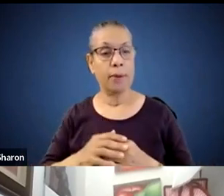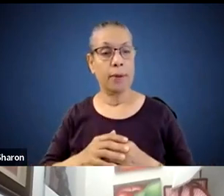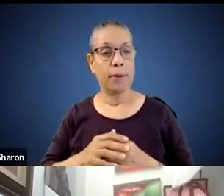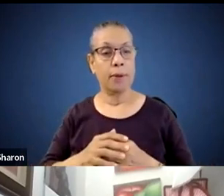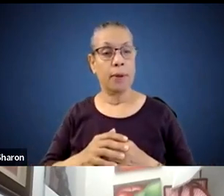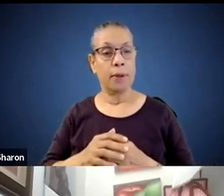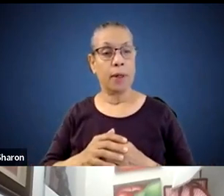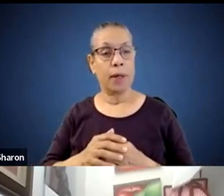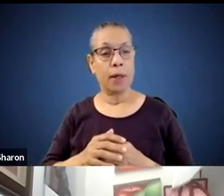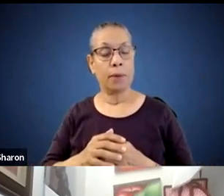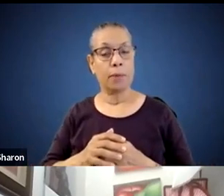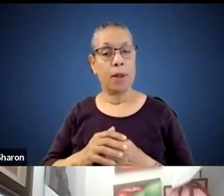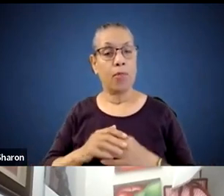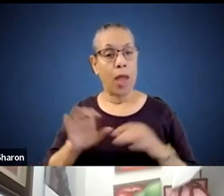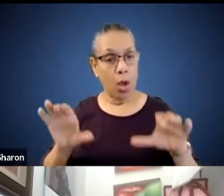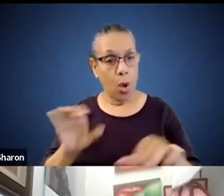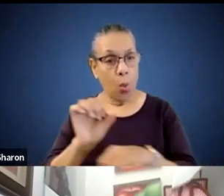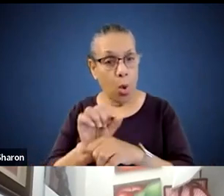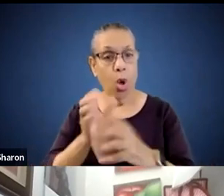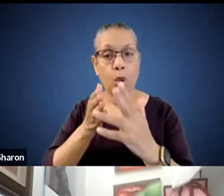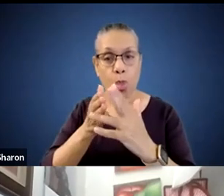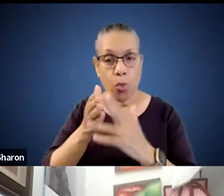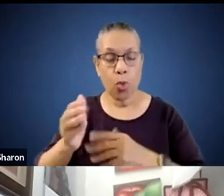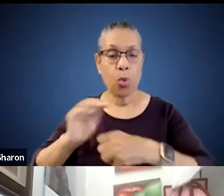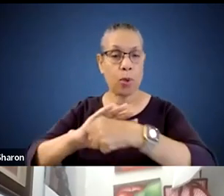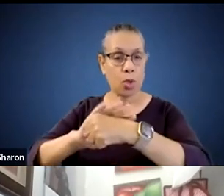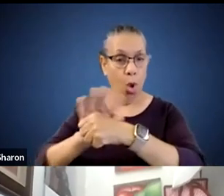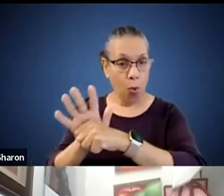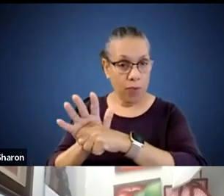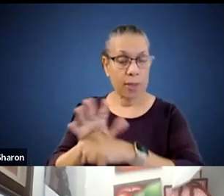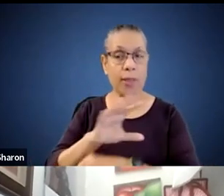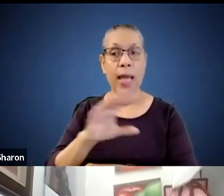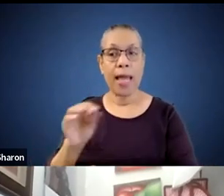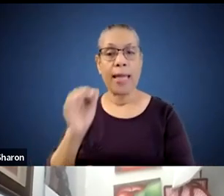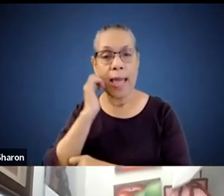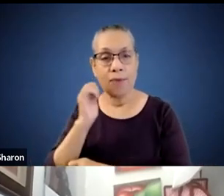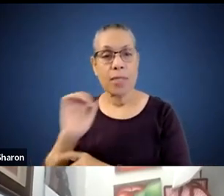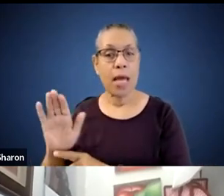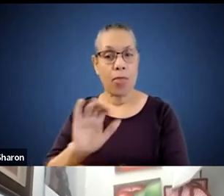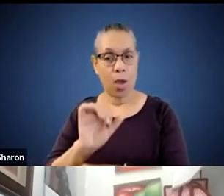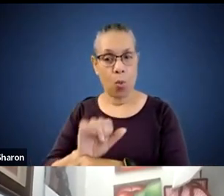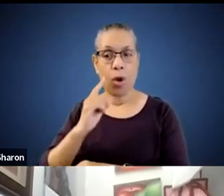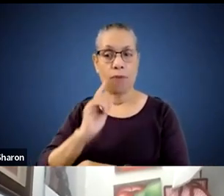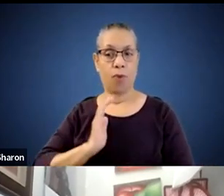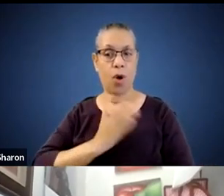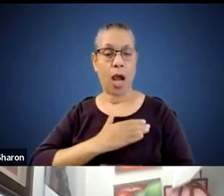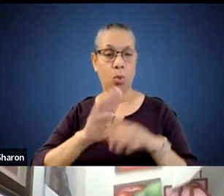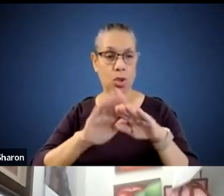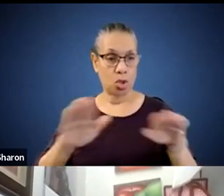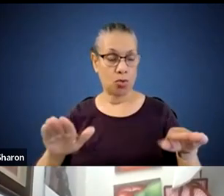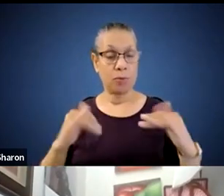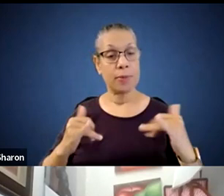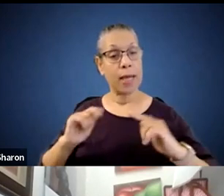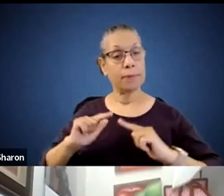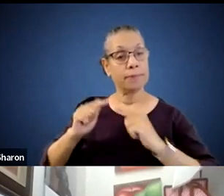the members work during the pandemic years and certainly in the work that they do every day for our children and so with that